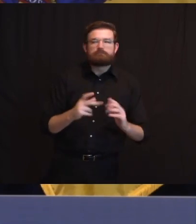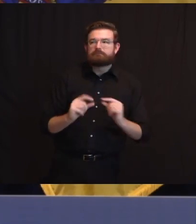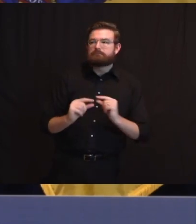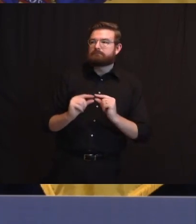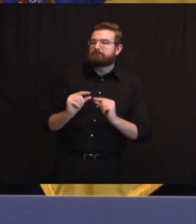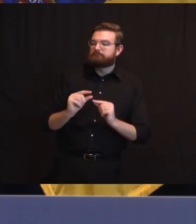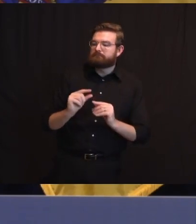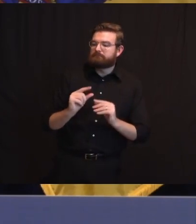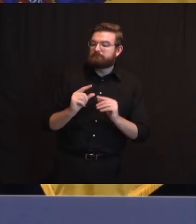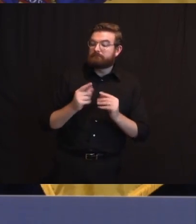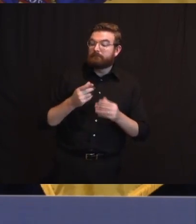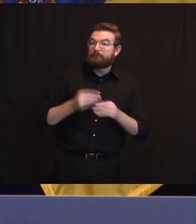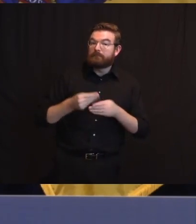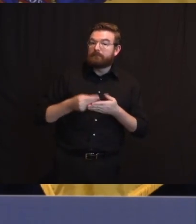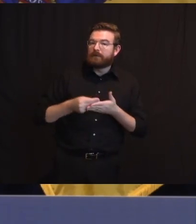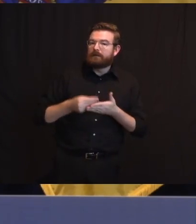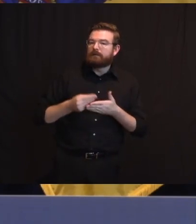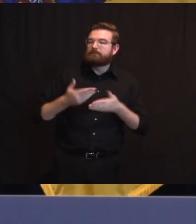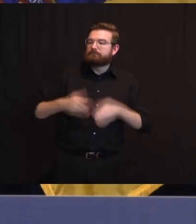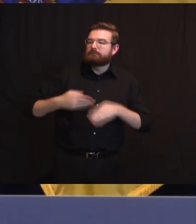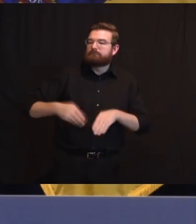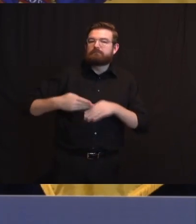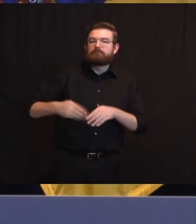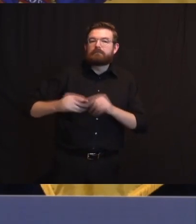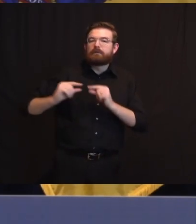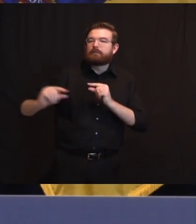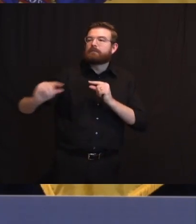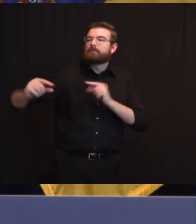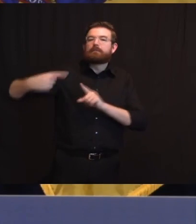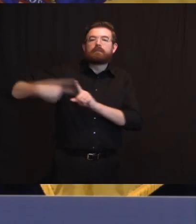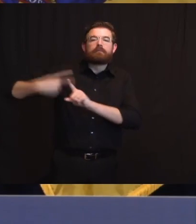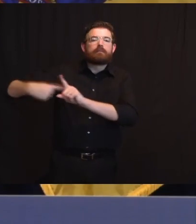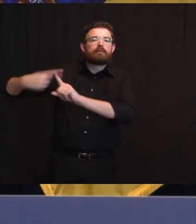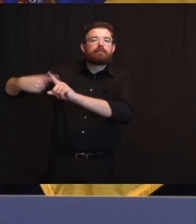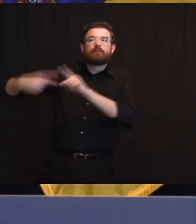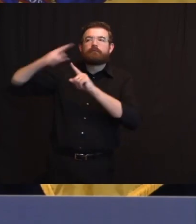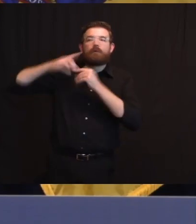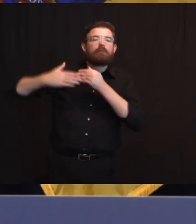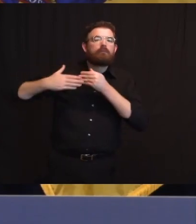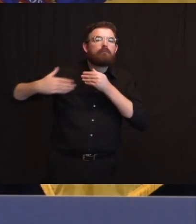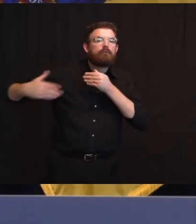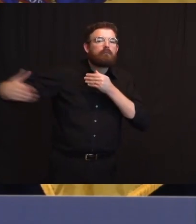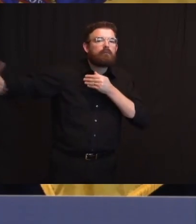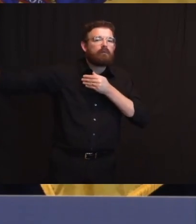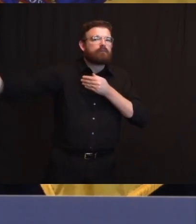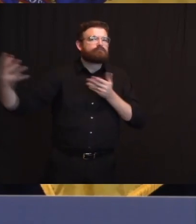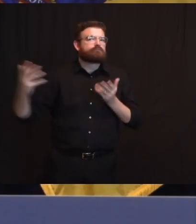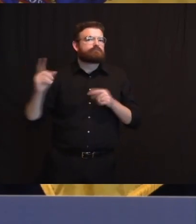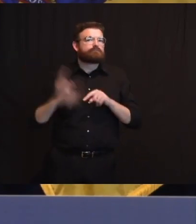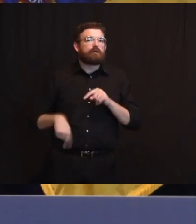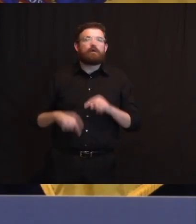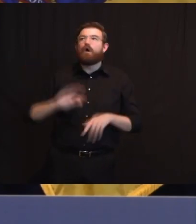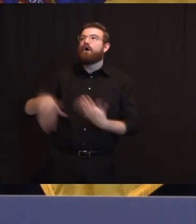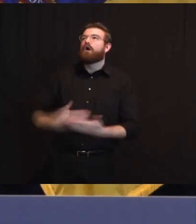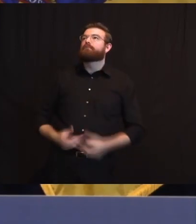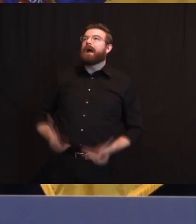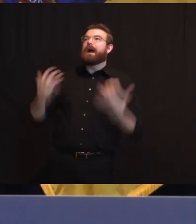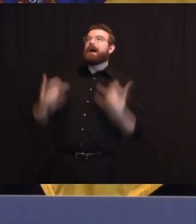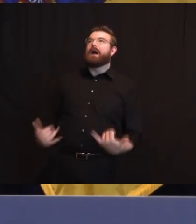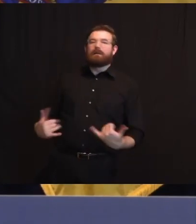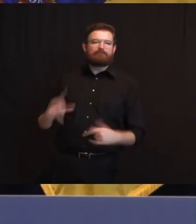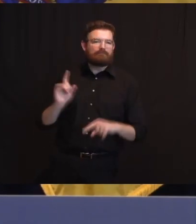one program all at once when it's going to cover a wide variety of needs in response to the pandemic. And by the way, it is a limited